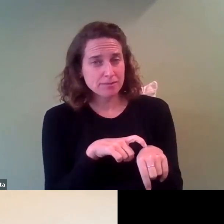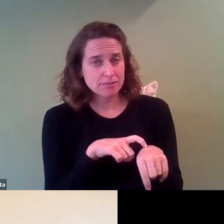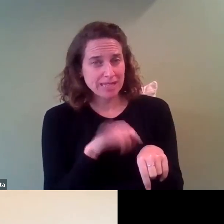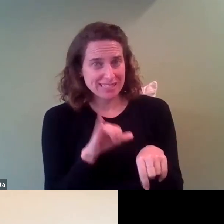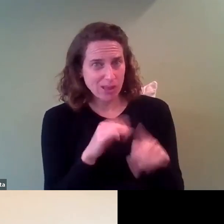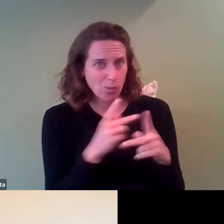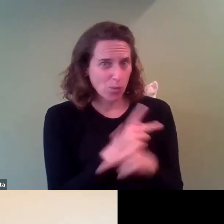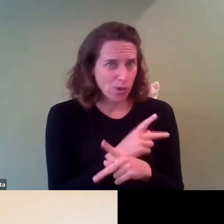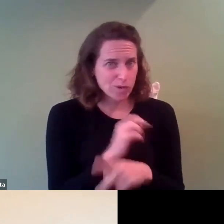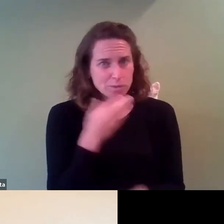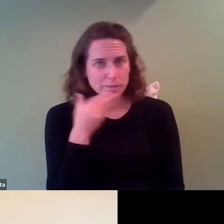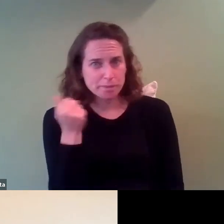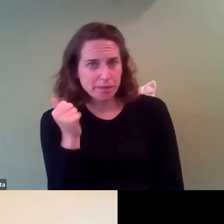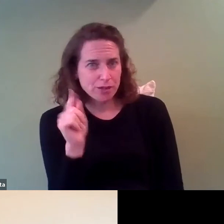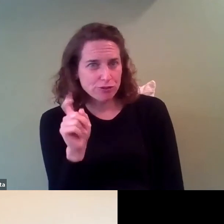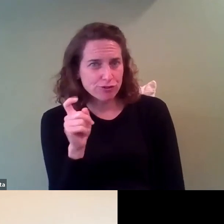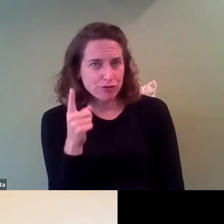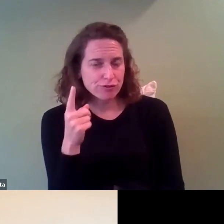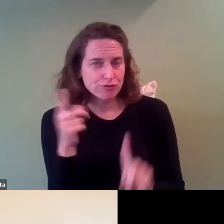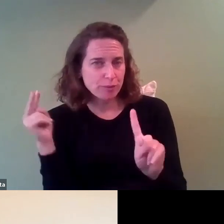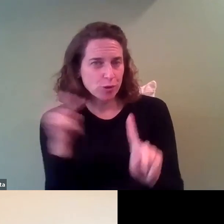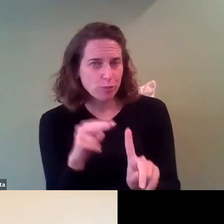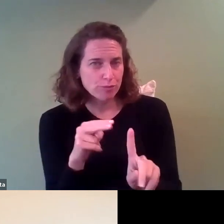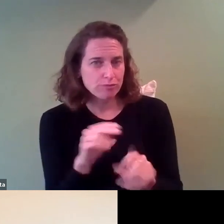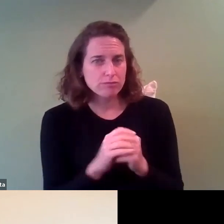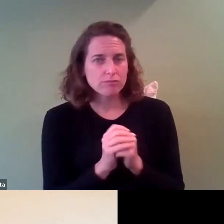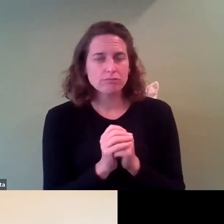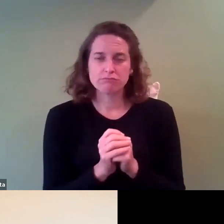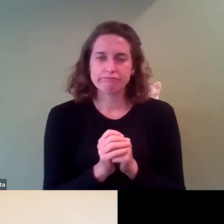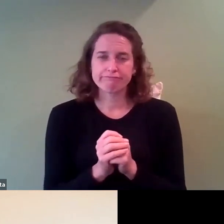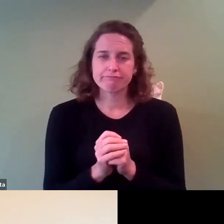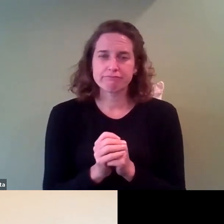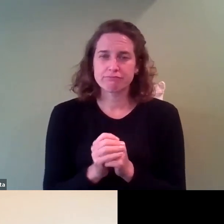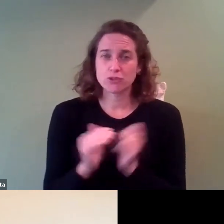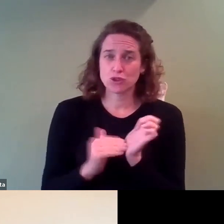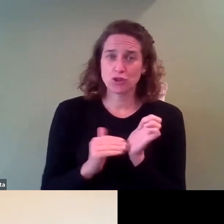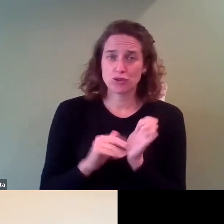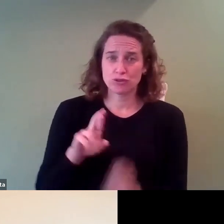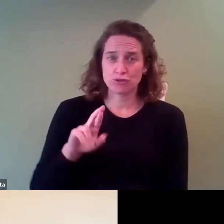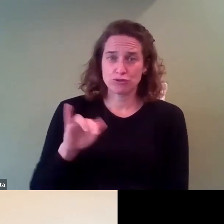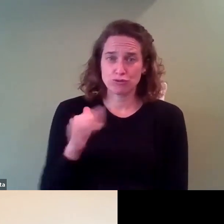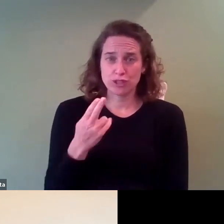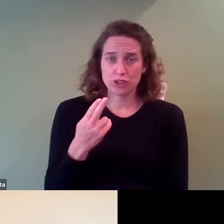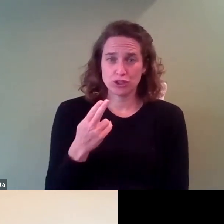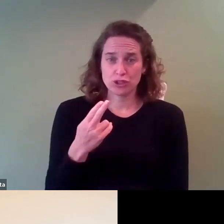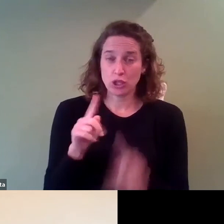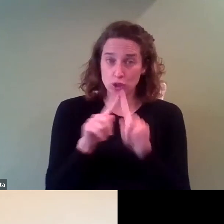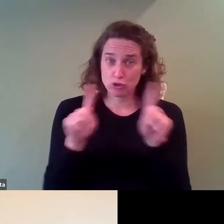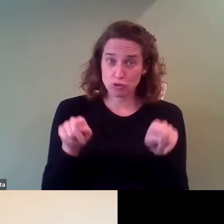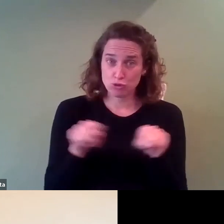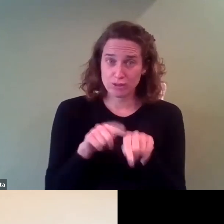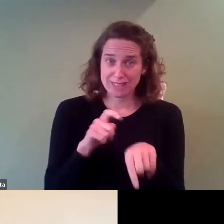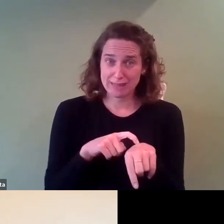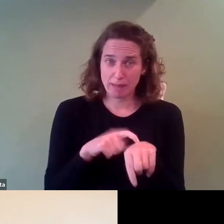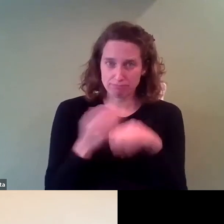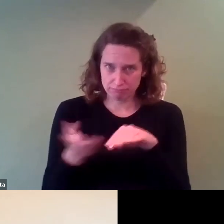or better from your practice or experience? Screen time is definitely getting more.